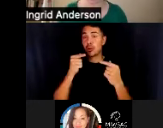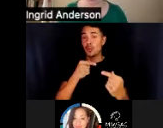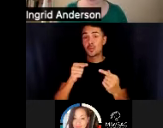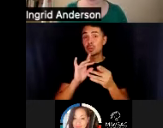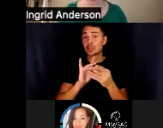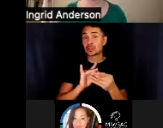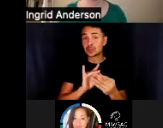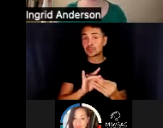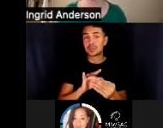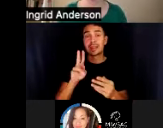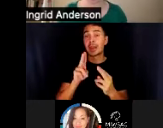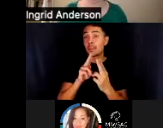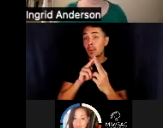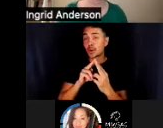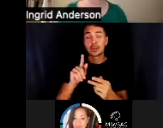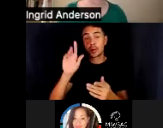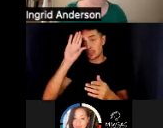the partner, the boyfriend,